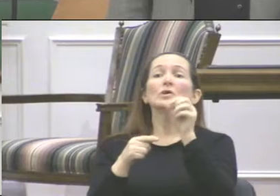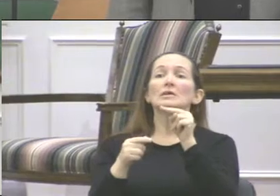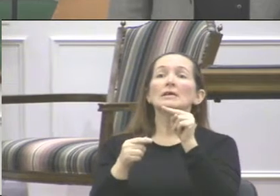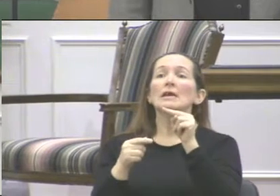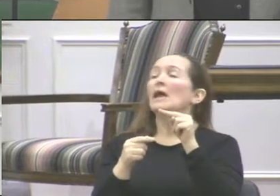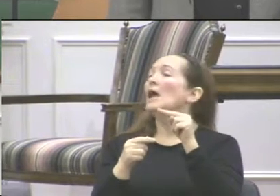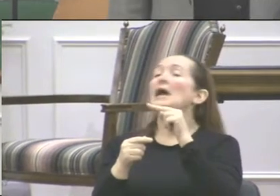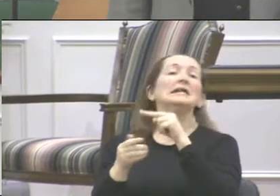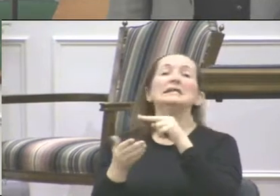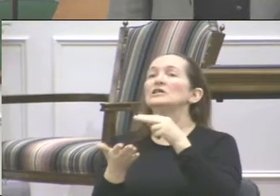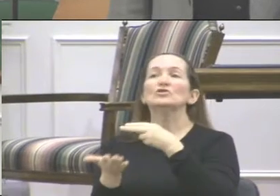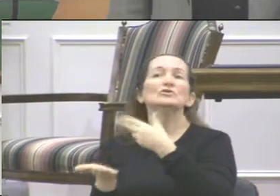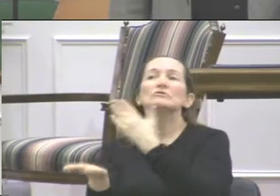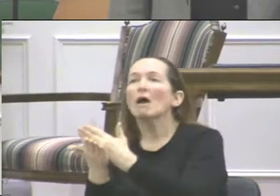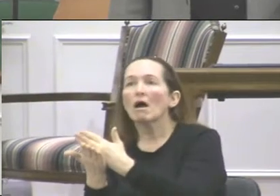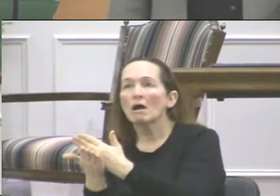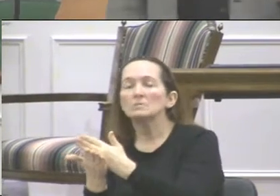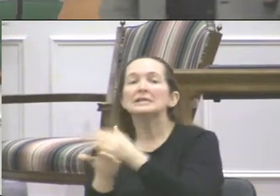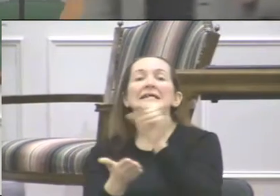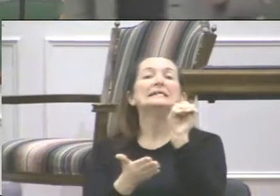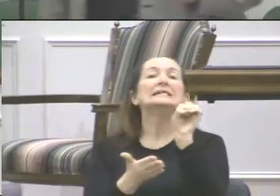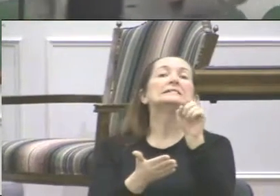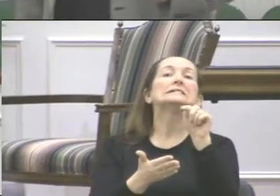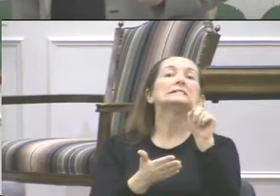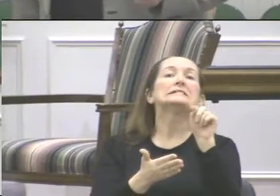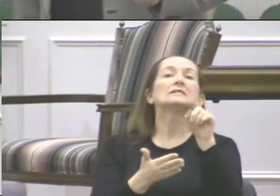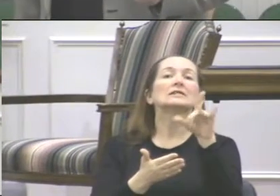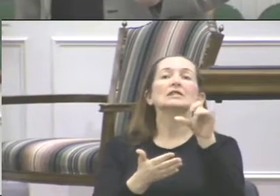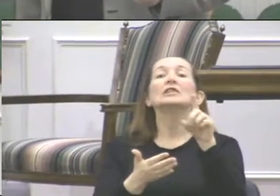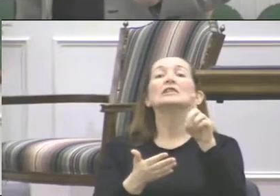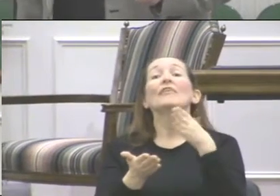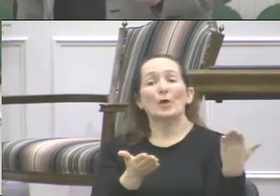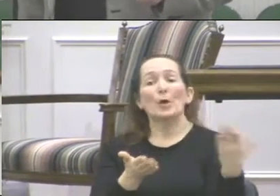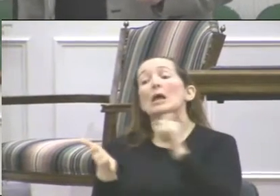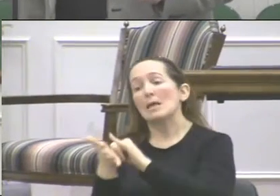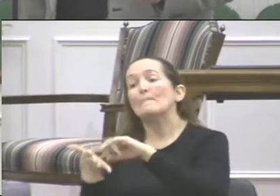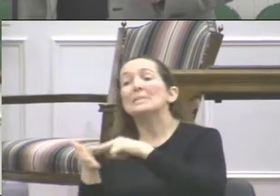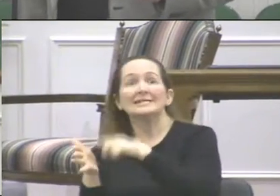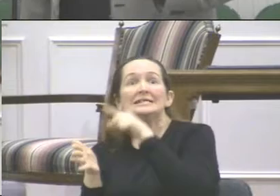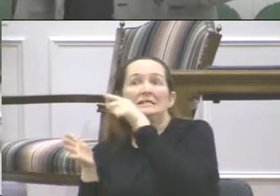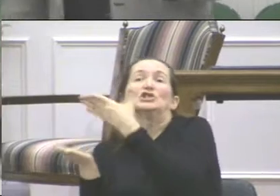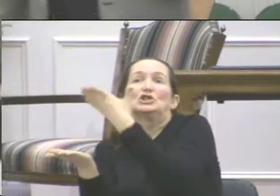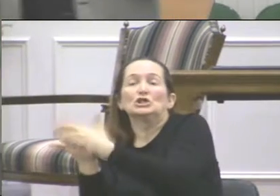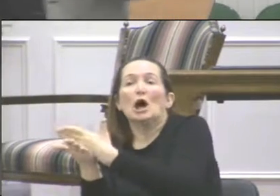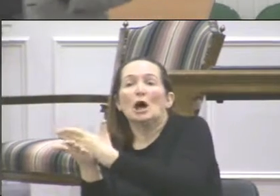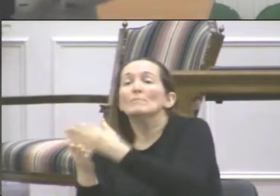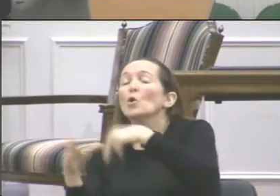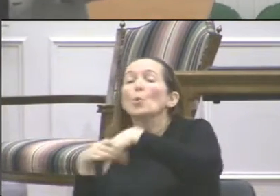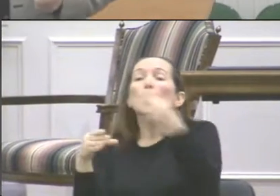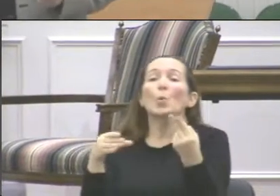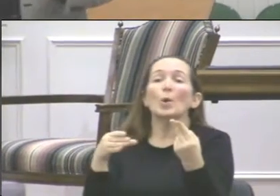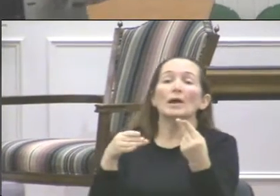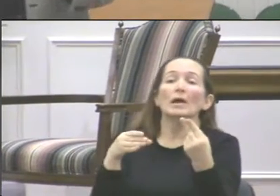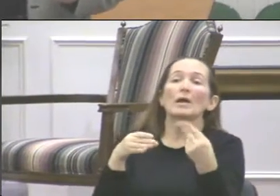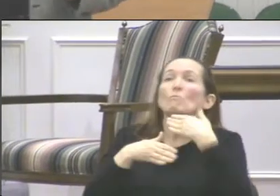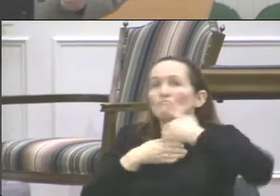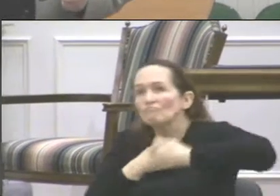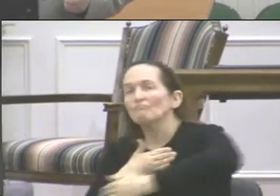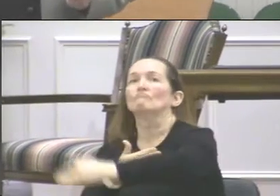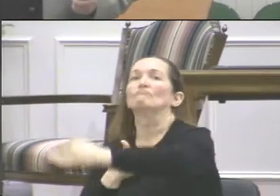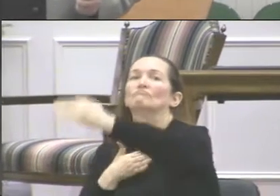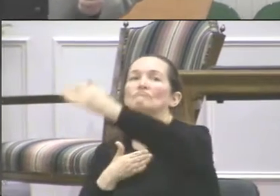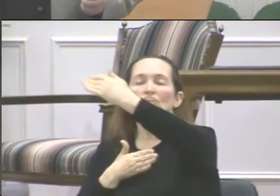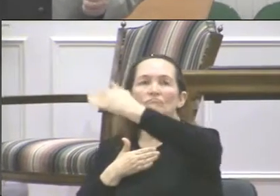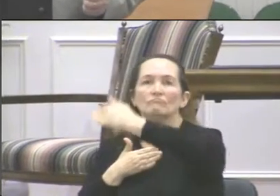settled there. It means stopped. It means he quit his forward